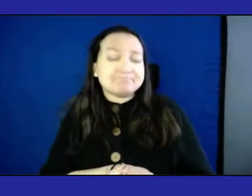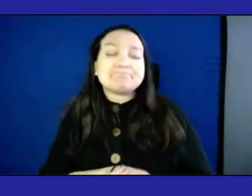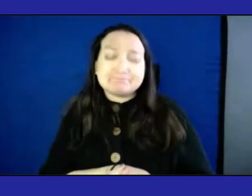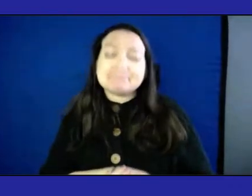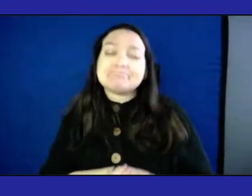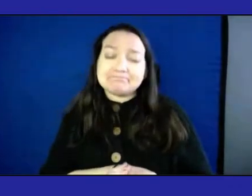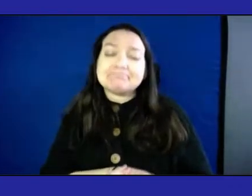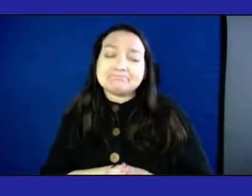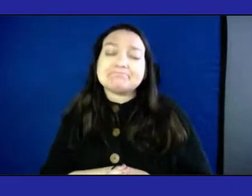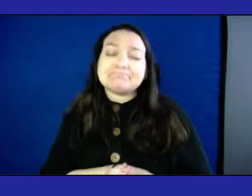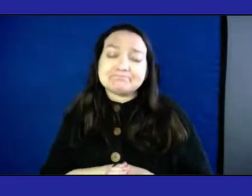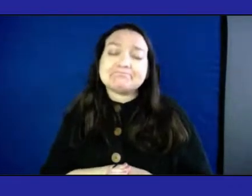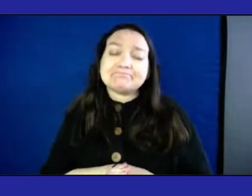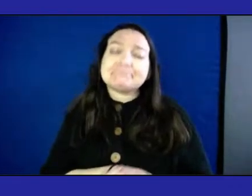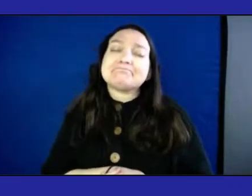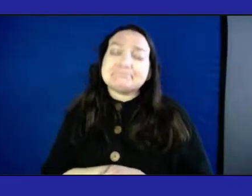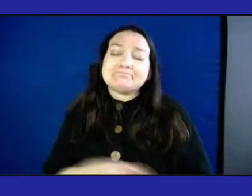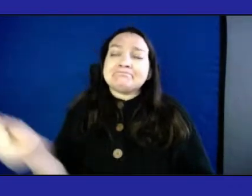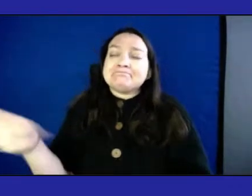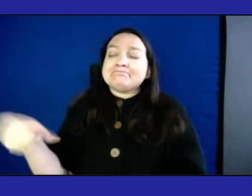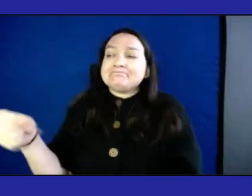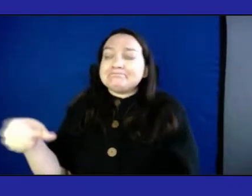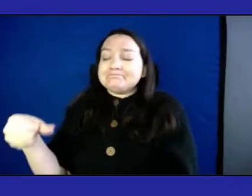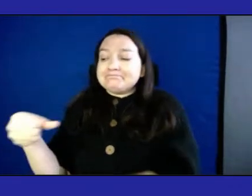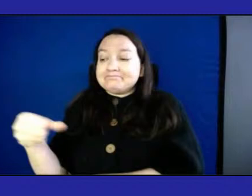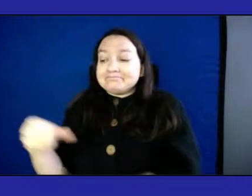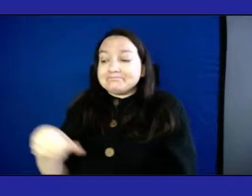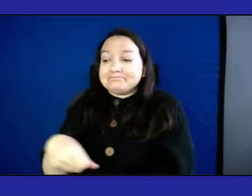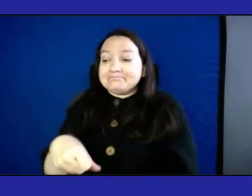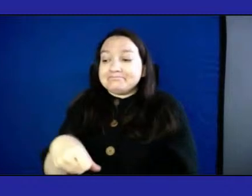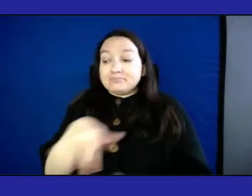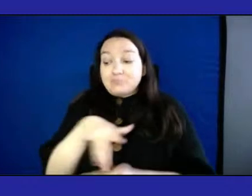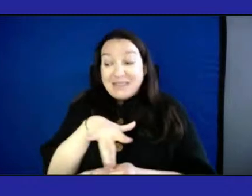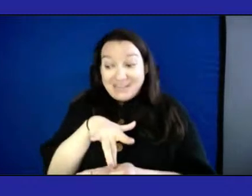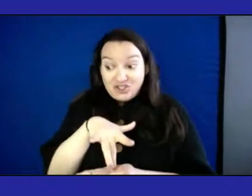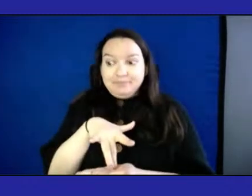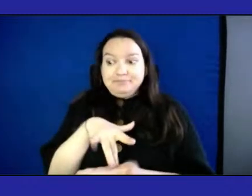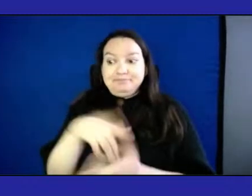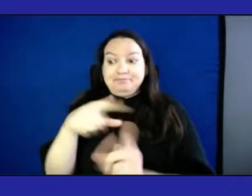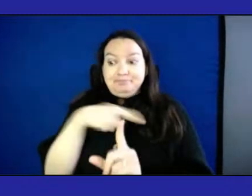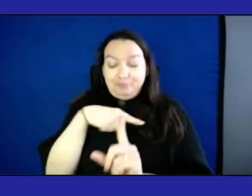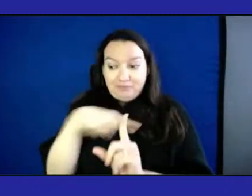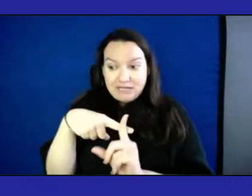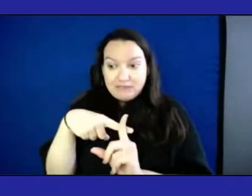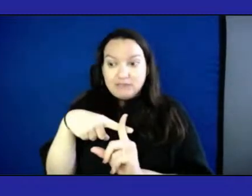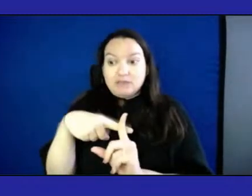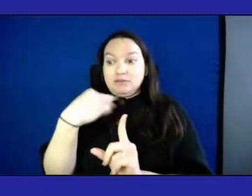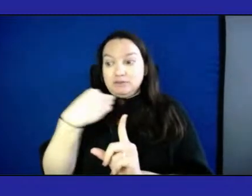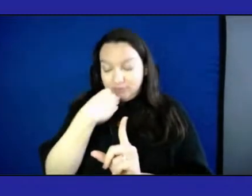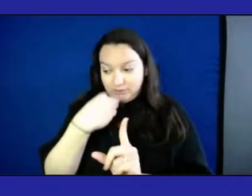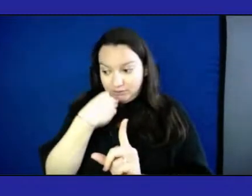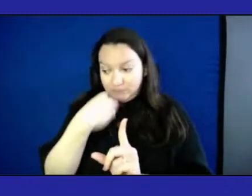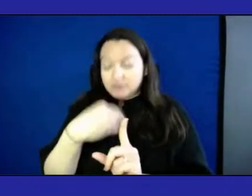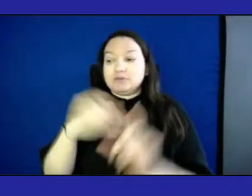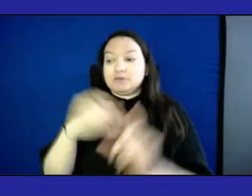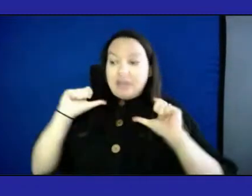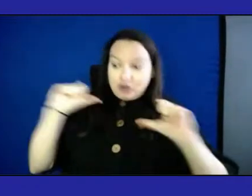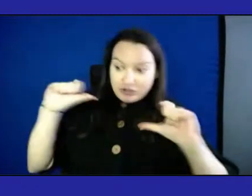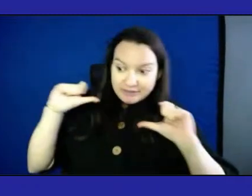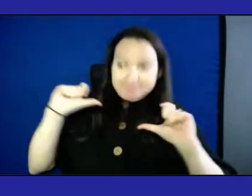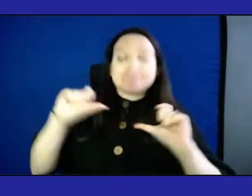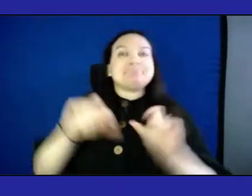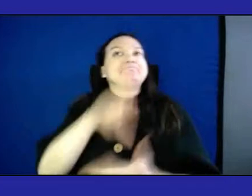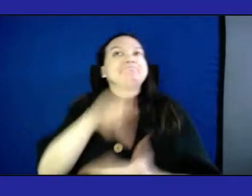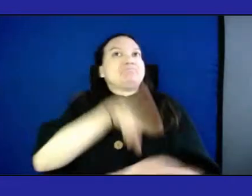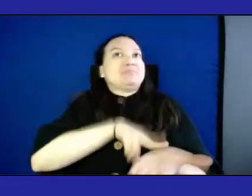outreaches? Yeah, absolutely. I mean, medications, as well as diet, as well as exercise, you know, so our nurses,